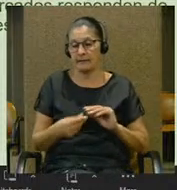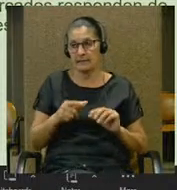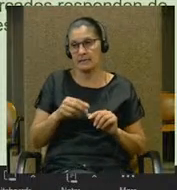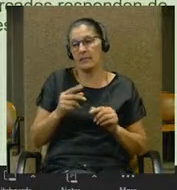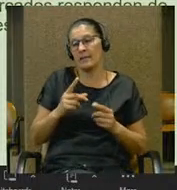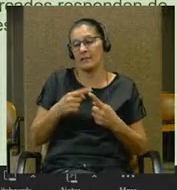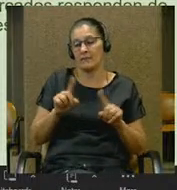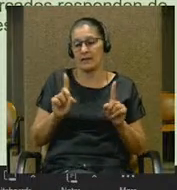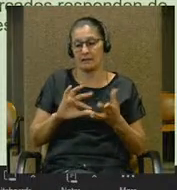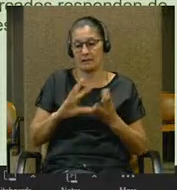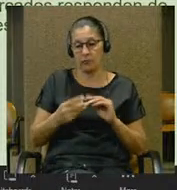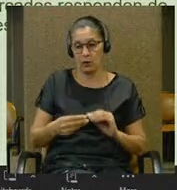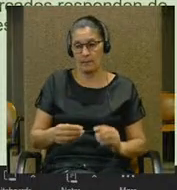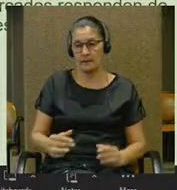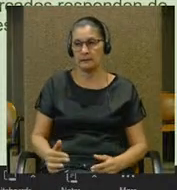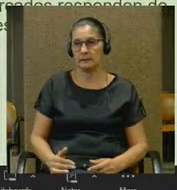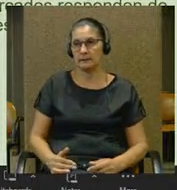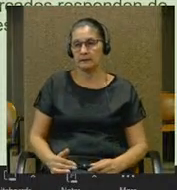different ways.